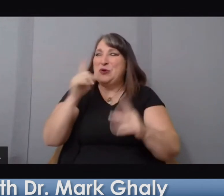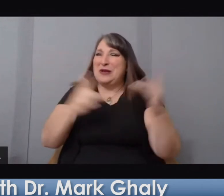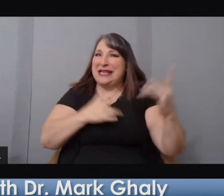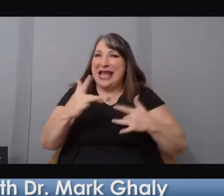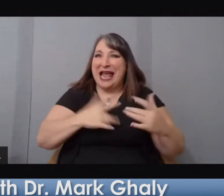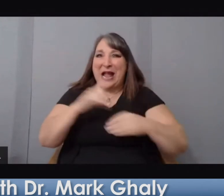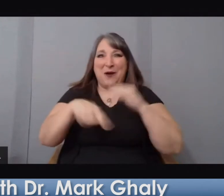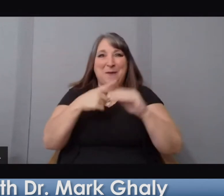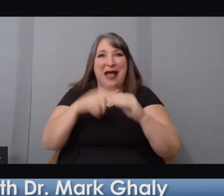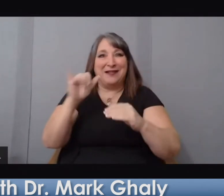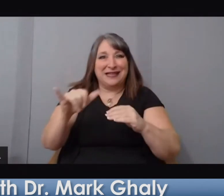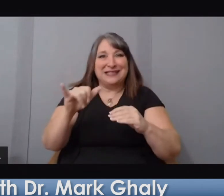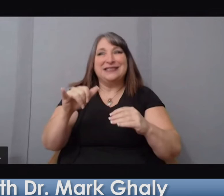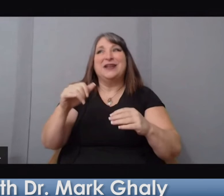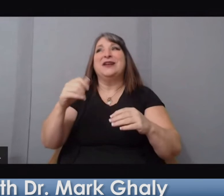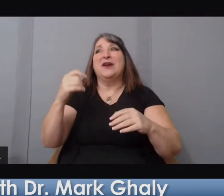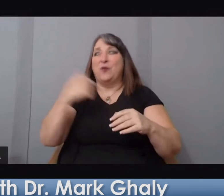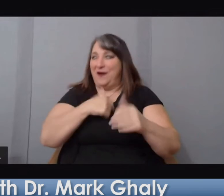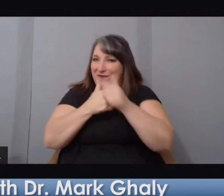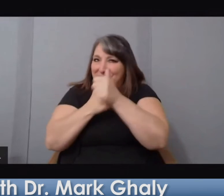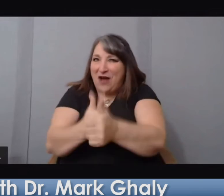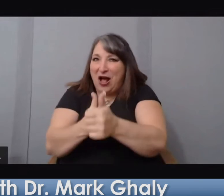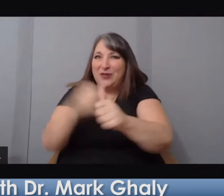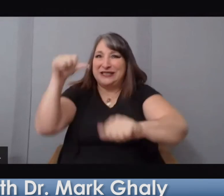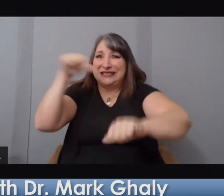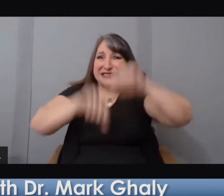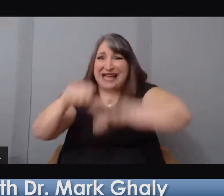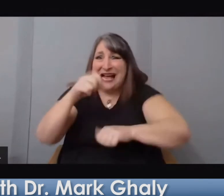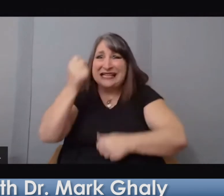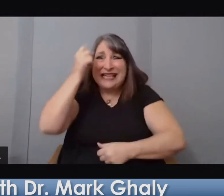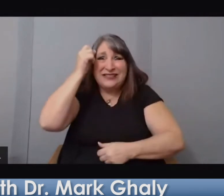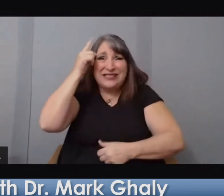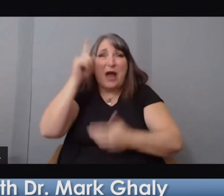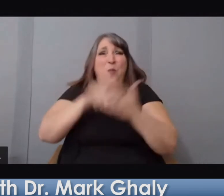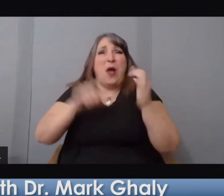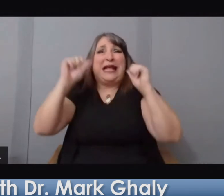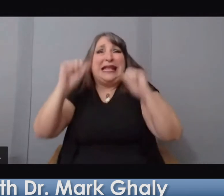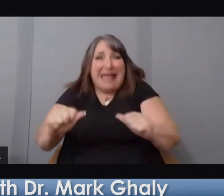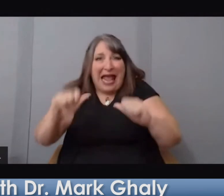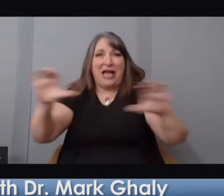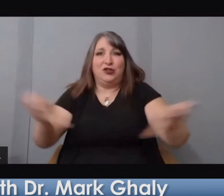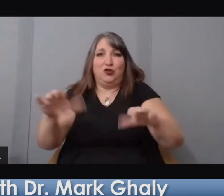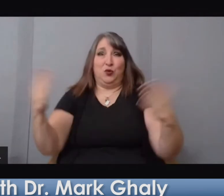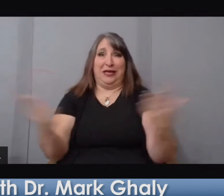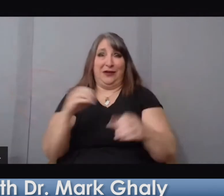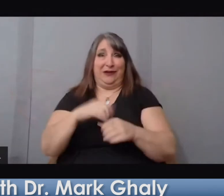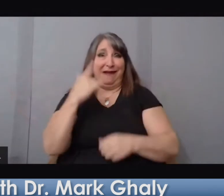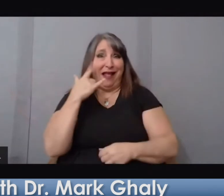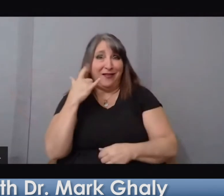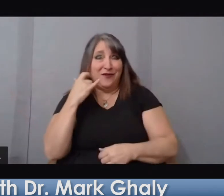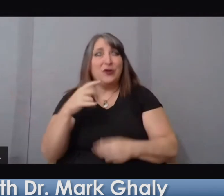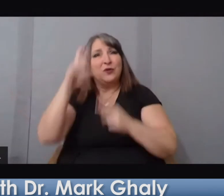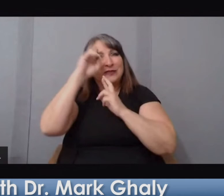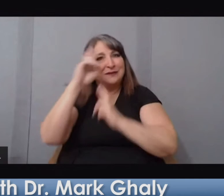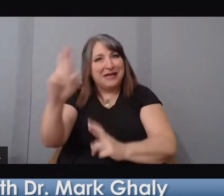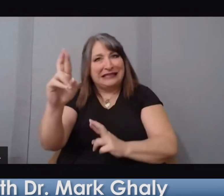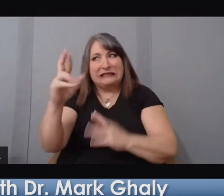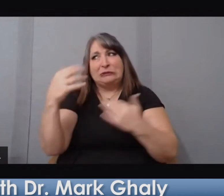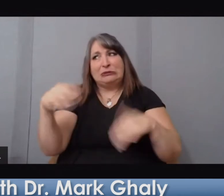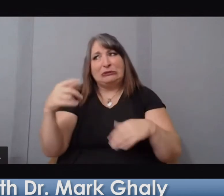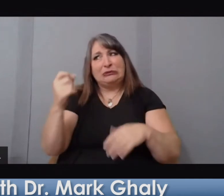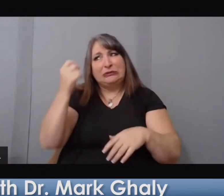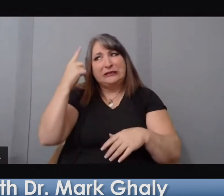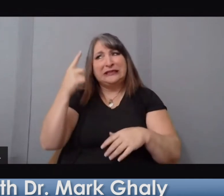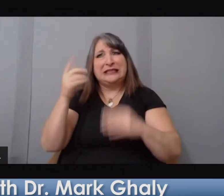sure that we're following the science, understanding what's possible here in California, respecting the fact that we're seeing a surge in